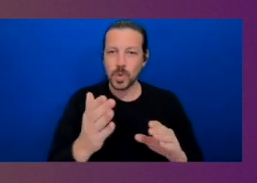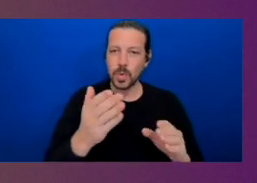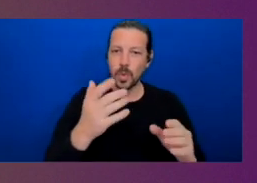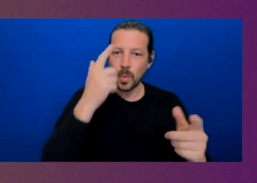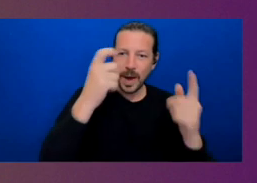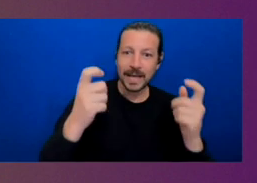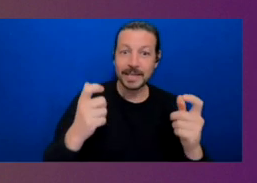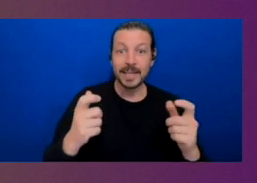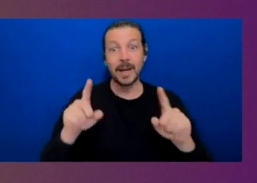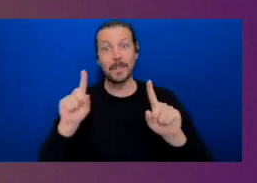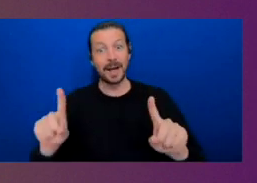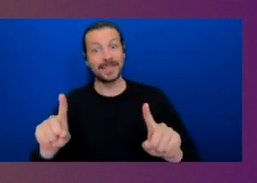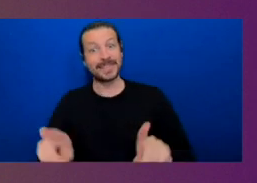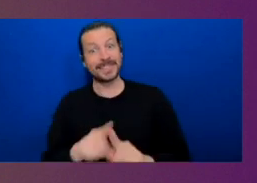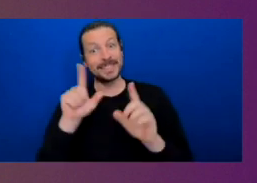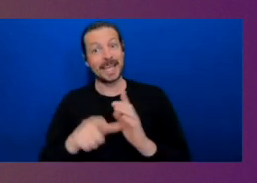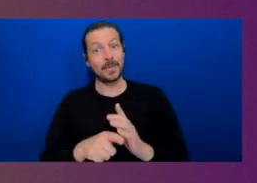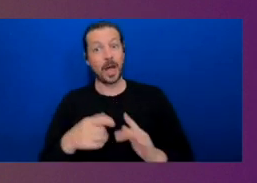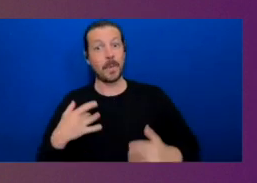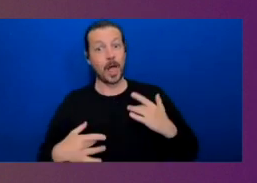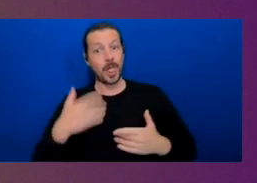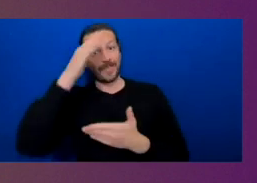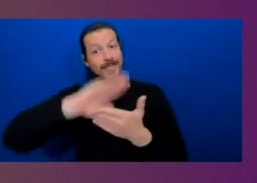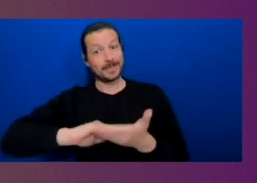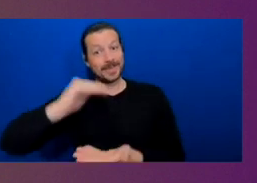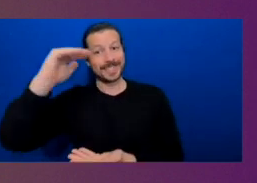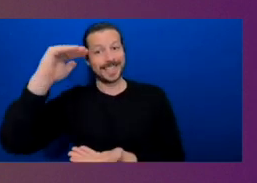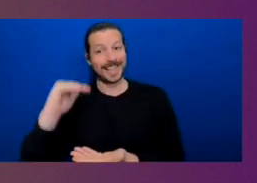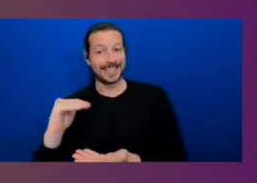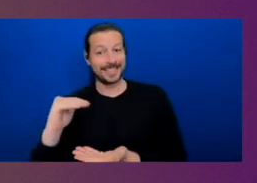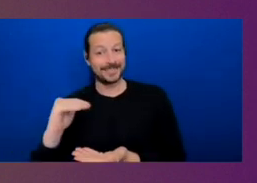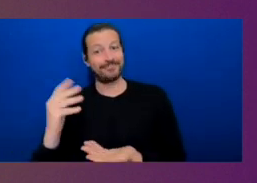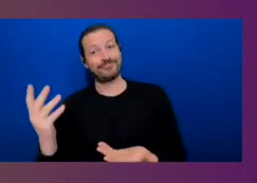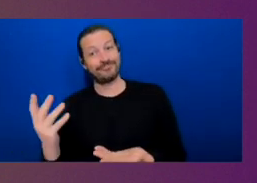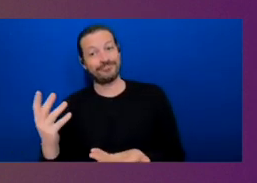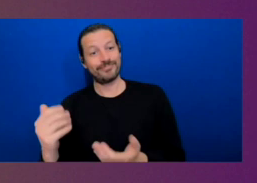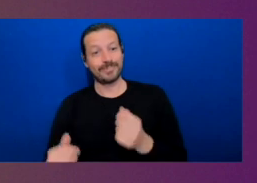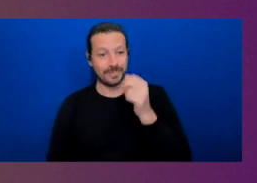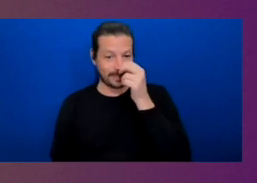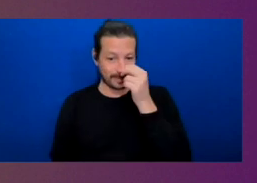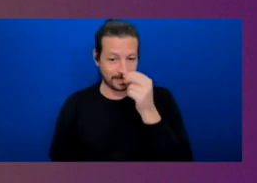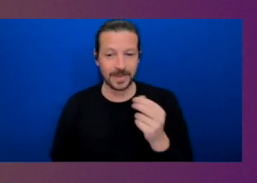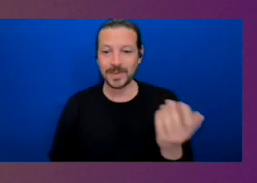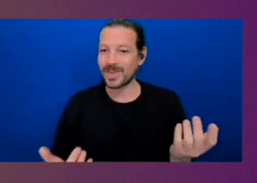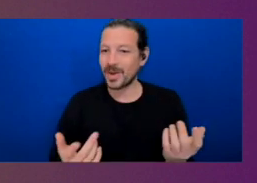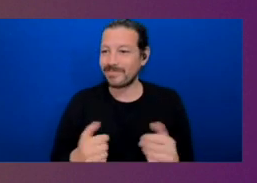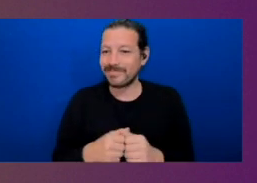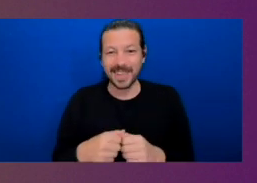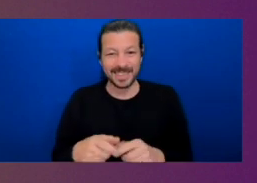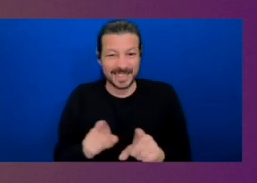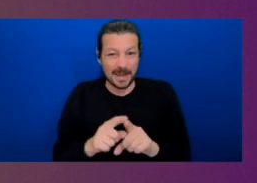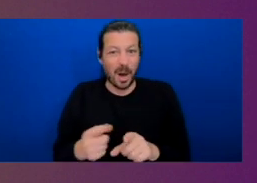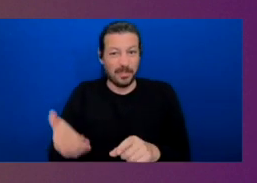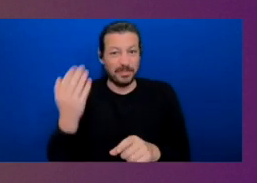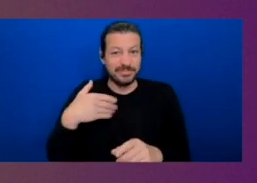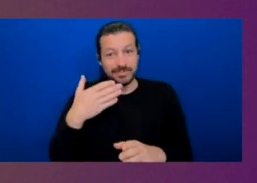of life experience. And so that, Leonie talking about just turning up and failing, I did that for decades as well,